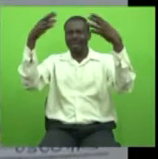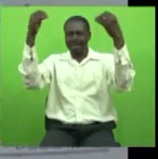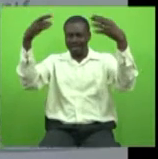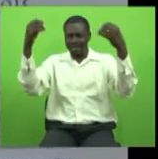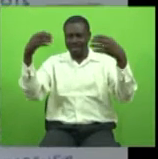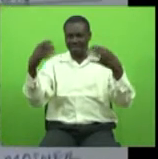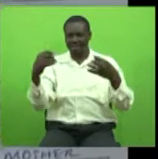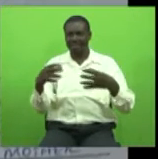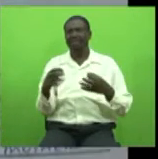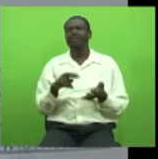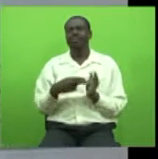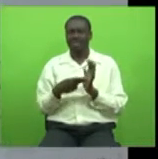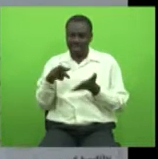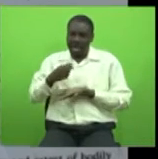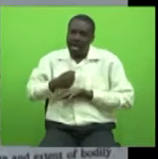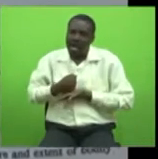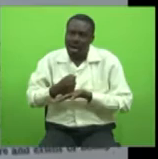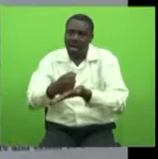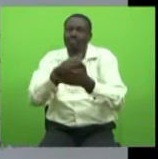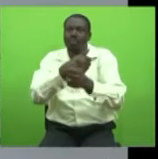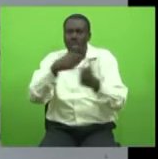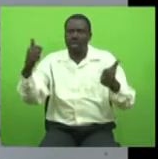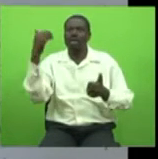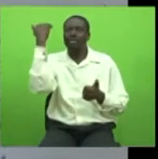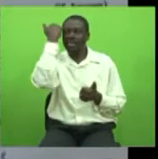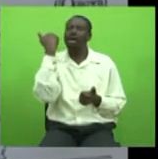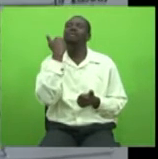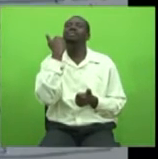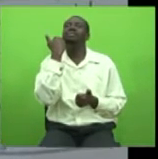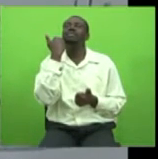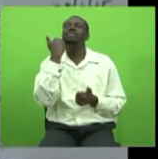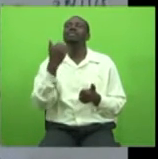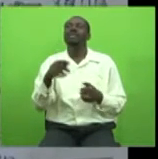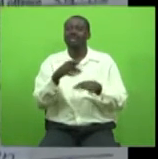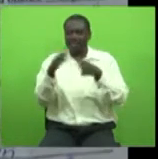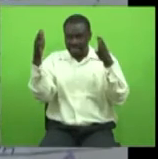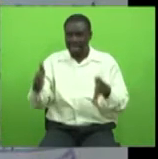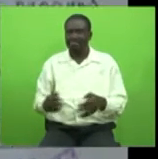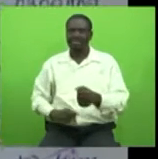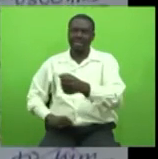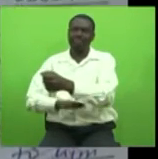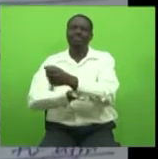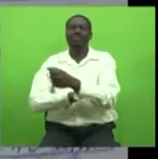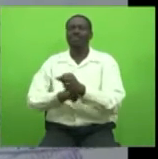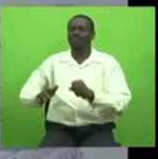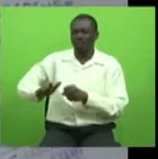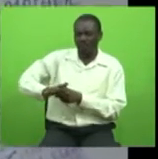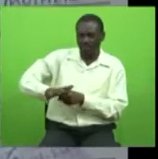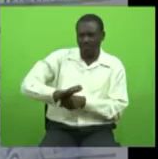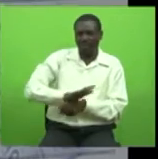Documentation and reporting of sexual violence is the key to corroborating the survivor's evidence in a court of